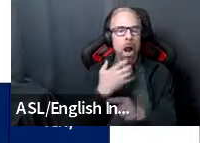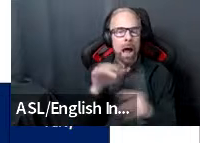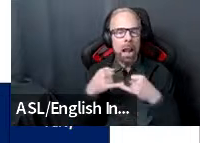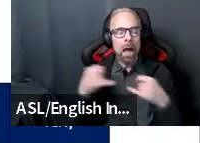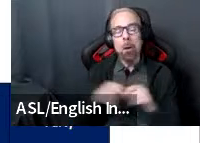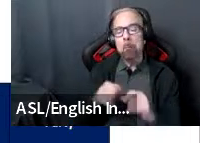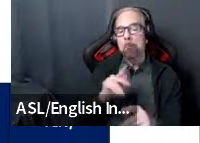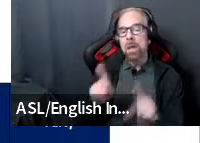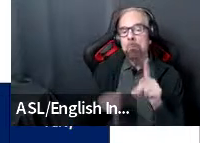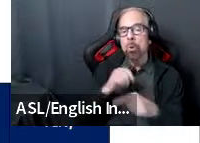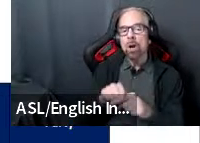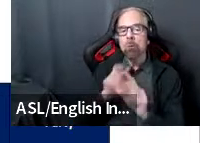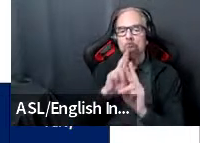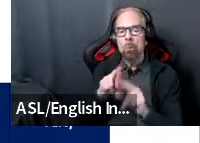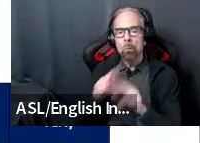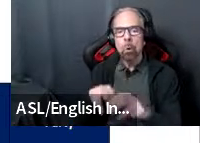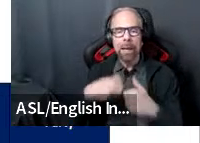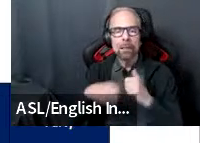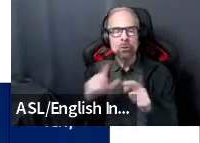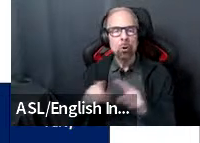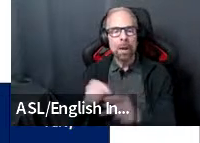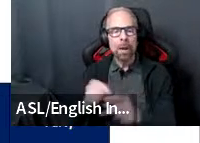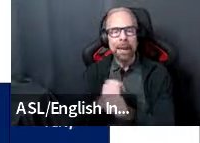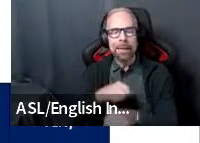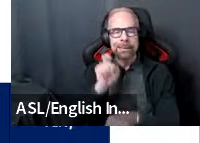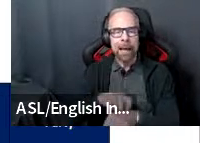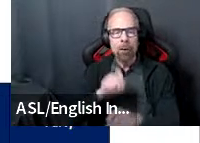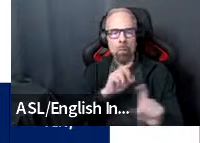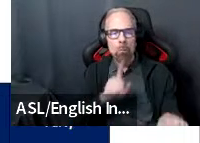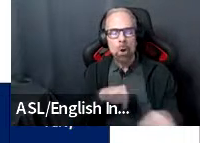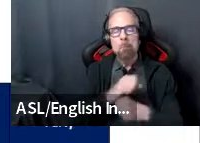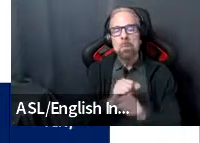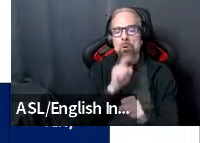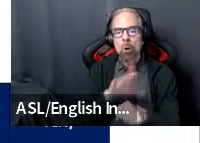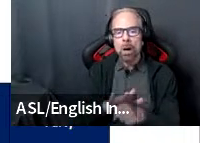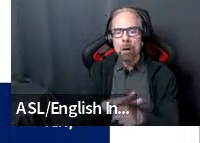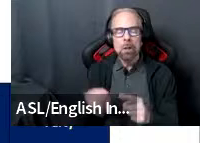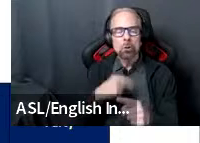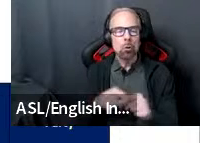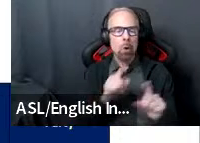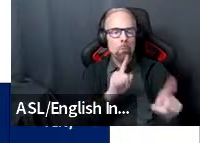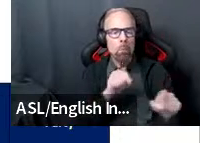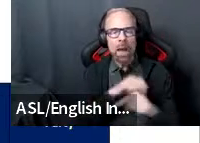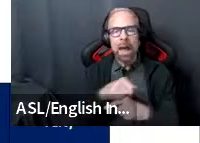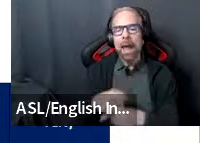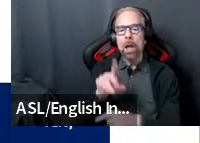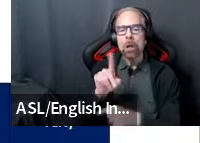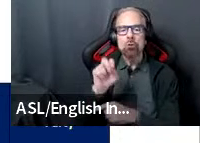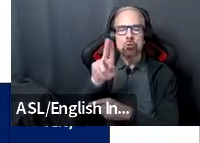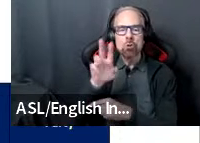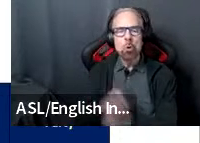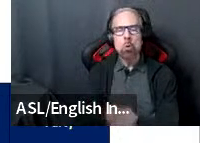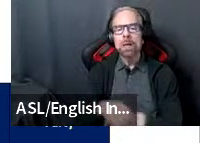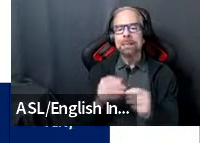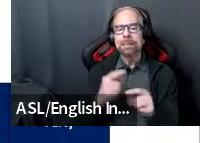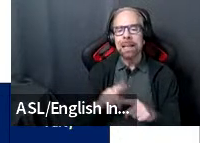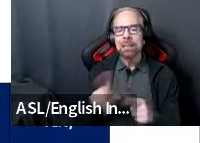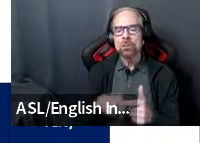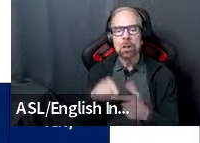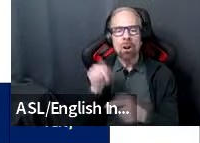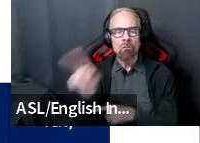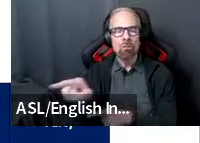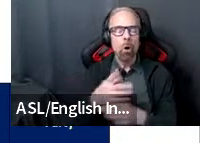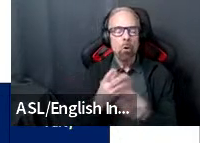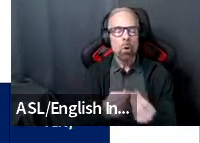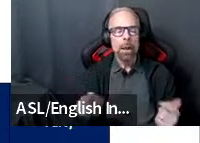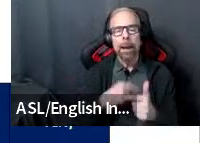issues and receive timely responses, ensuring a commitment to responsiveness and due diligence to reach resolution. Consider exploring